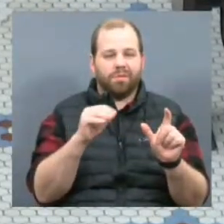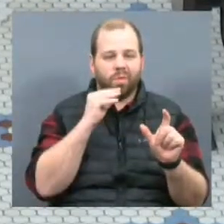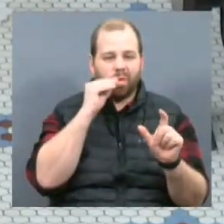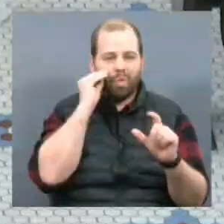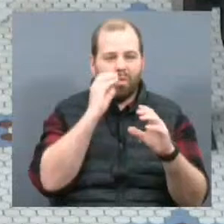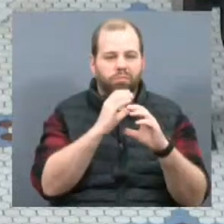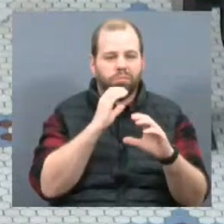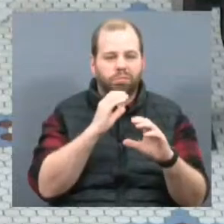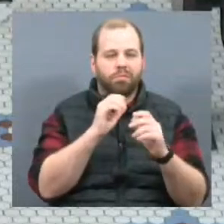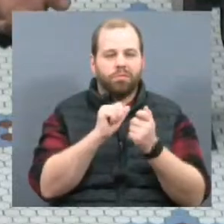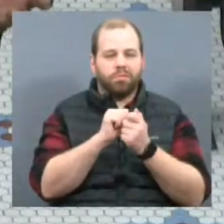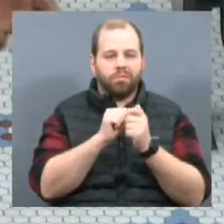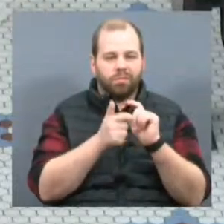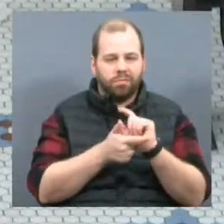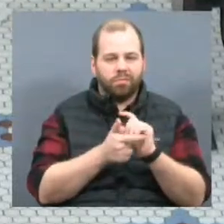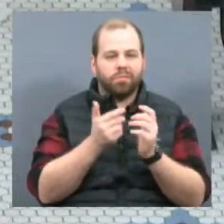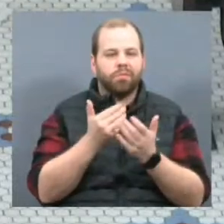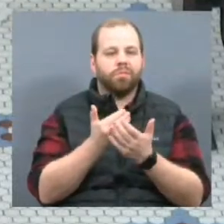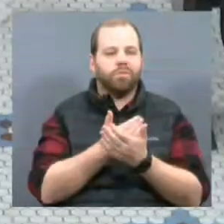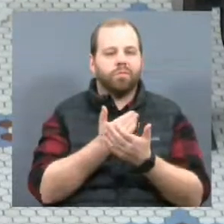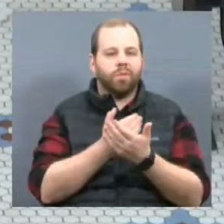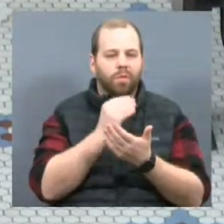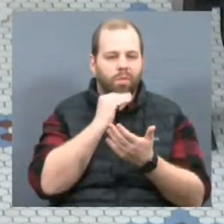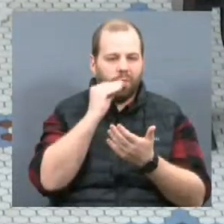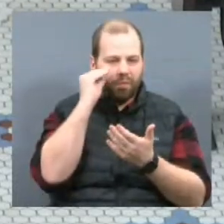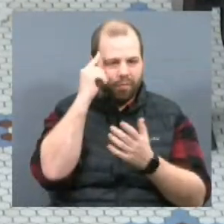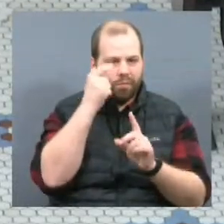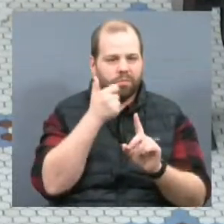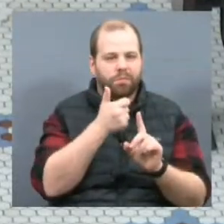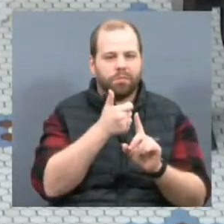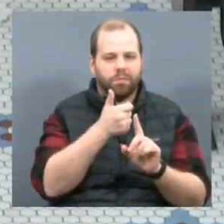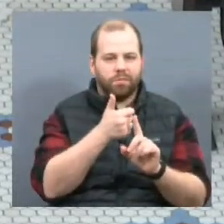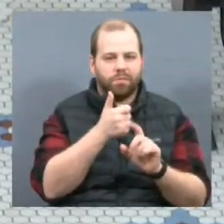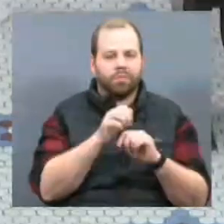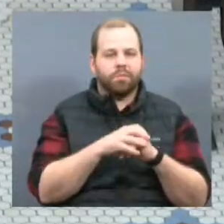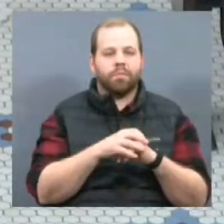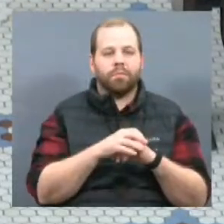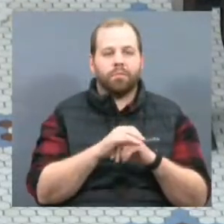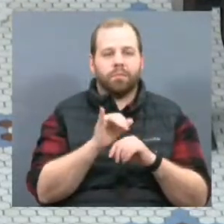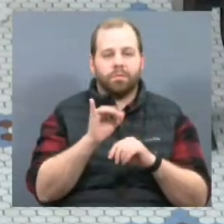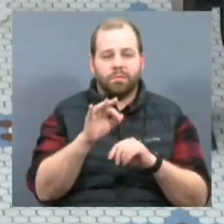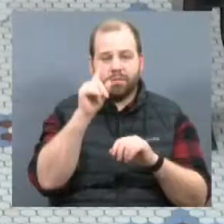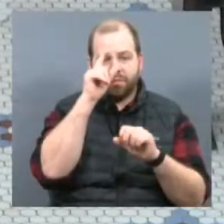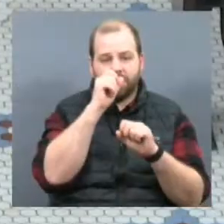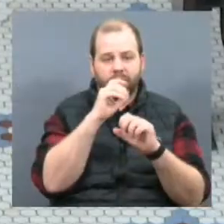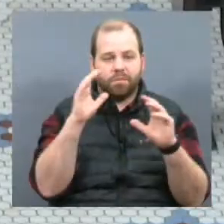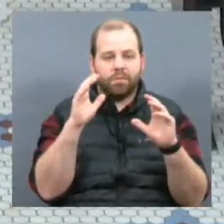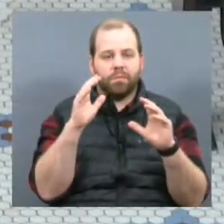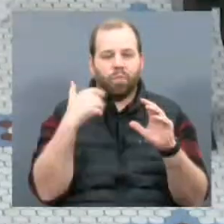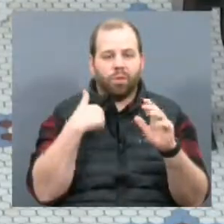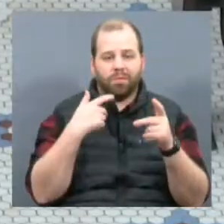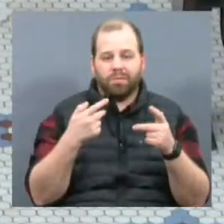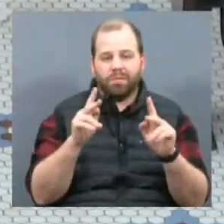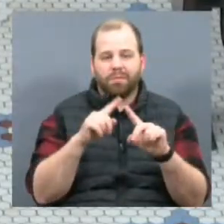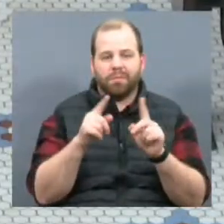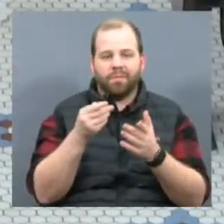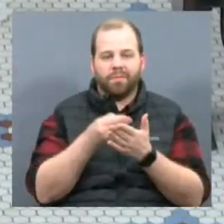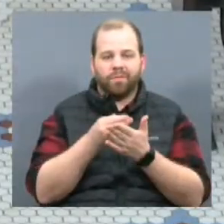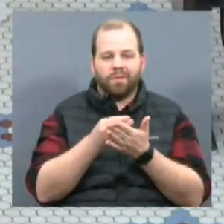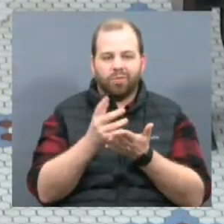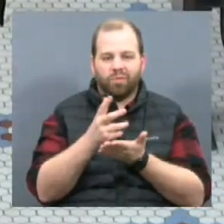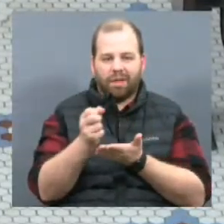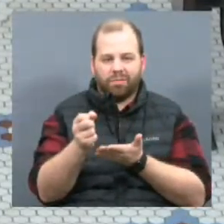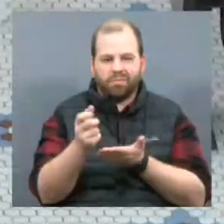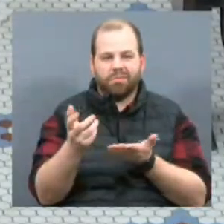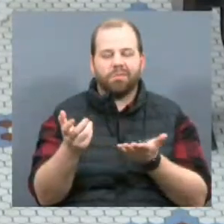that they can convert it to a new home for themselves. And if you can see, we put a permit, but they ran out of funding